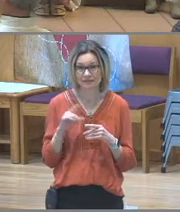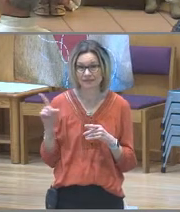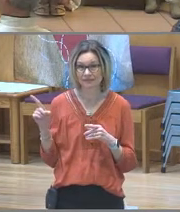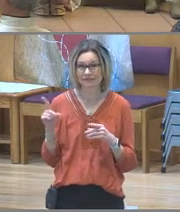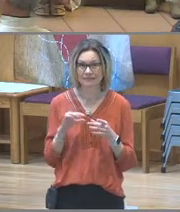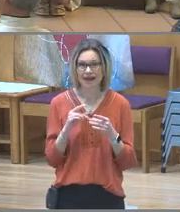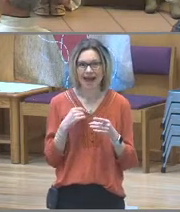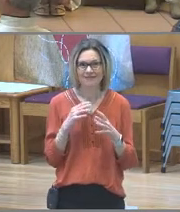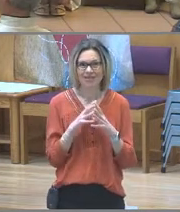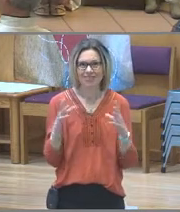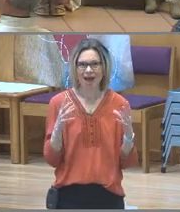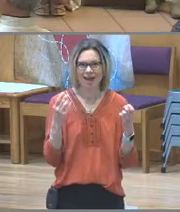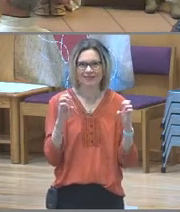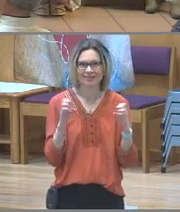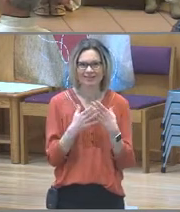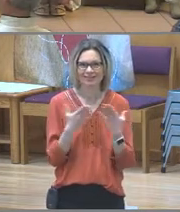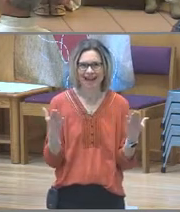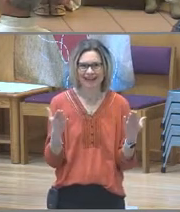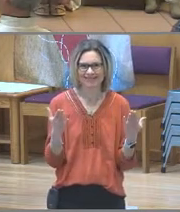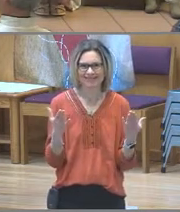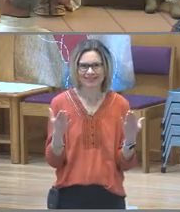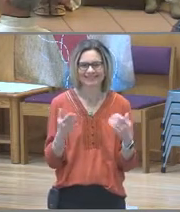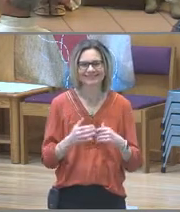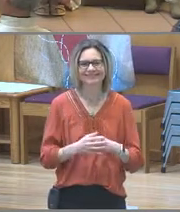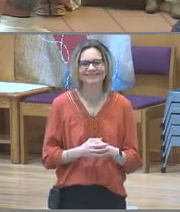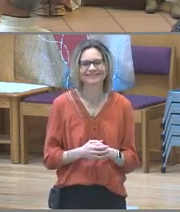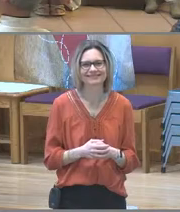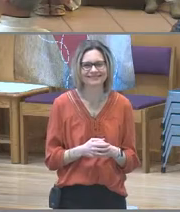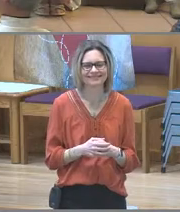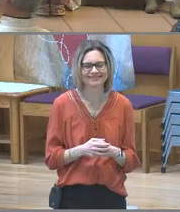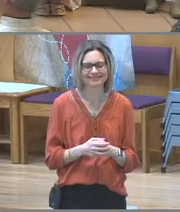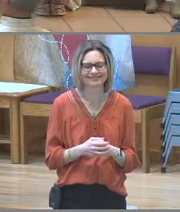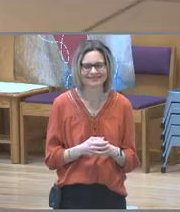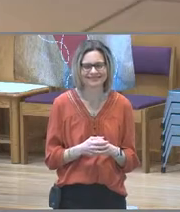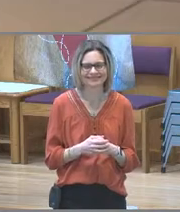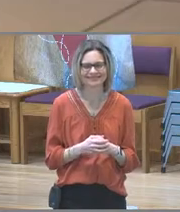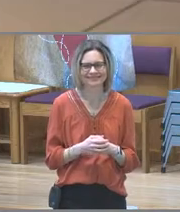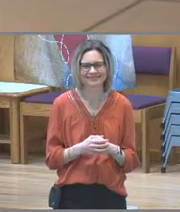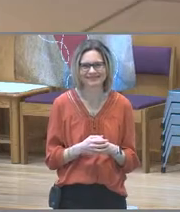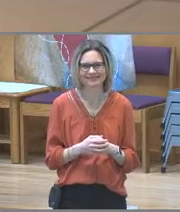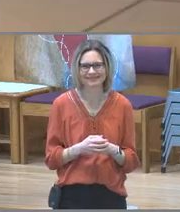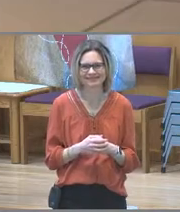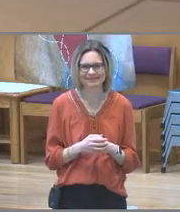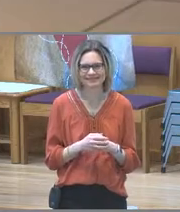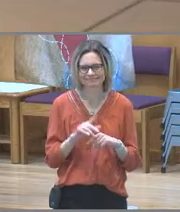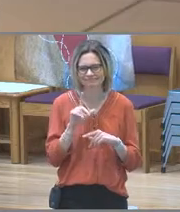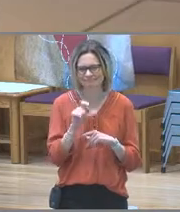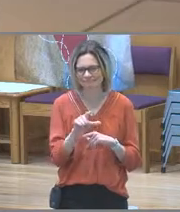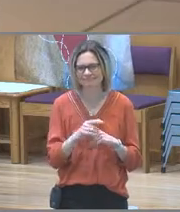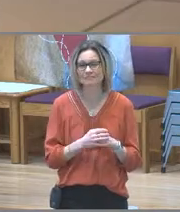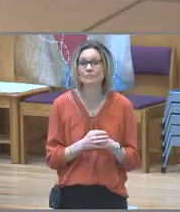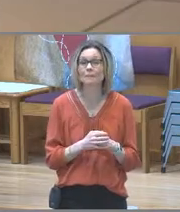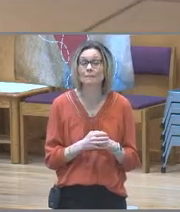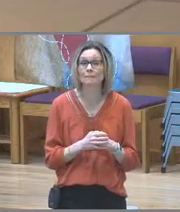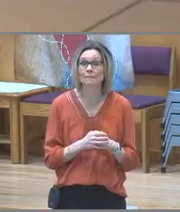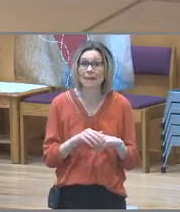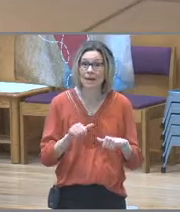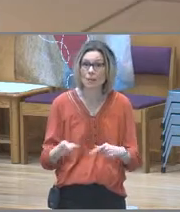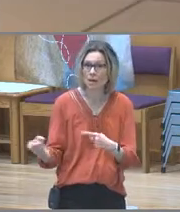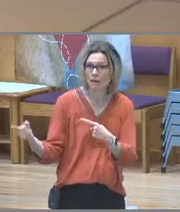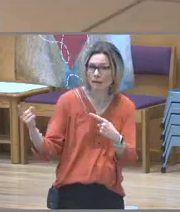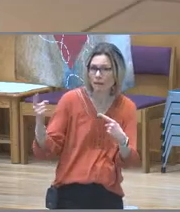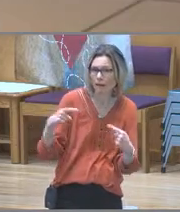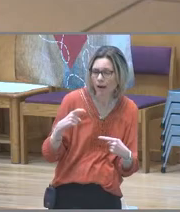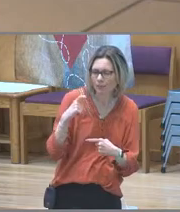You have a lot of Easter stuff. We have too here, right? So let me ask you, were you able to come to any of the services